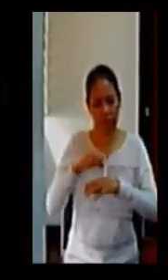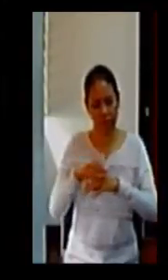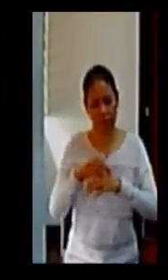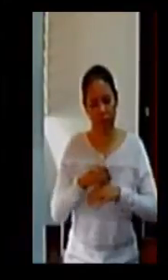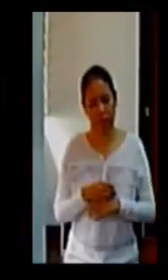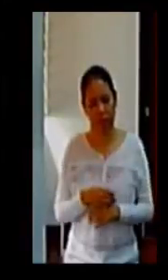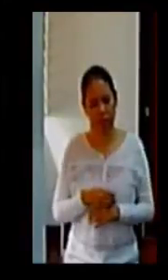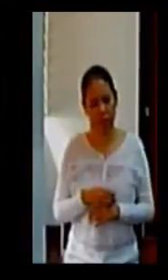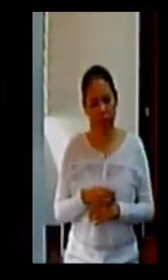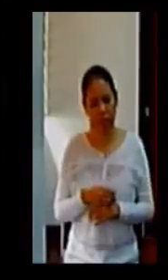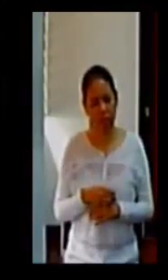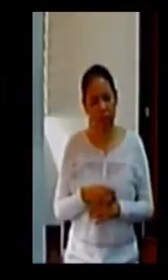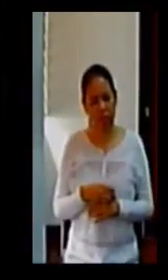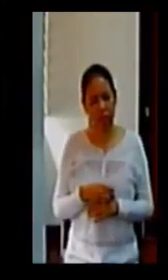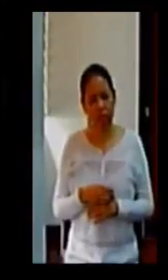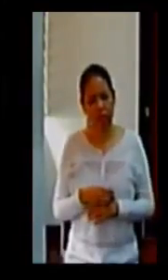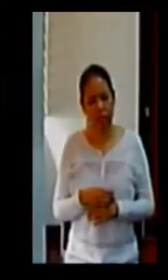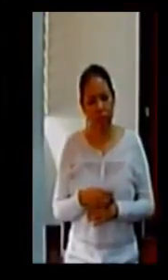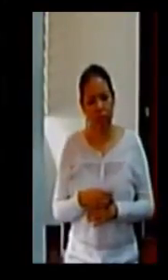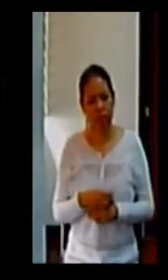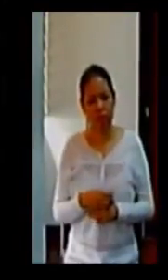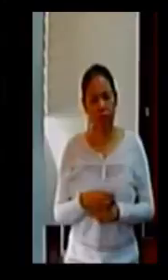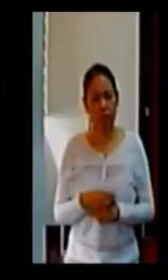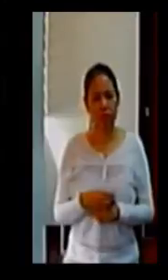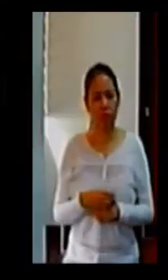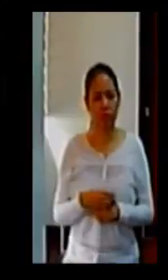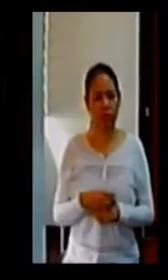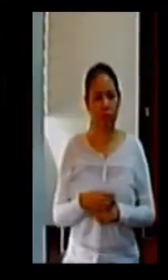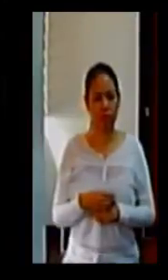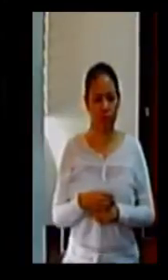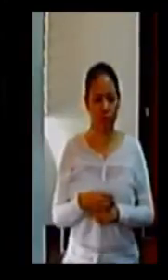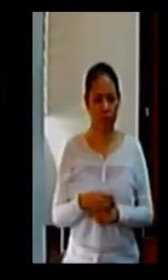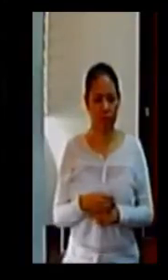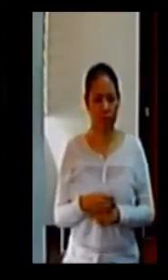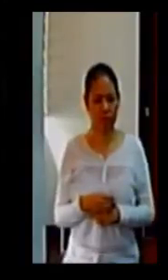Yung ano mo ano inactive yung sinong sinarunong na yun.